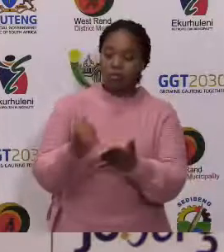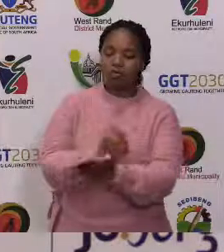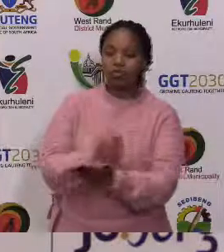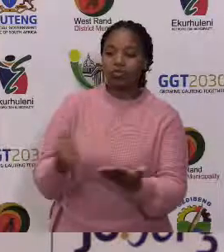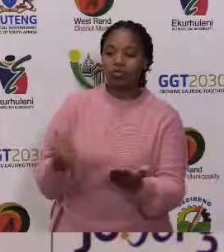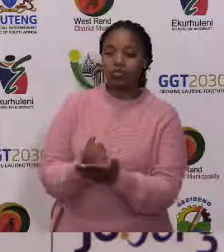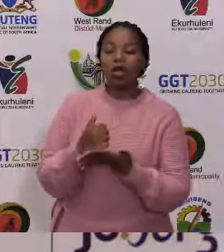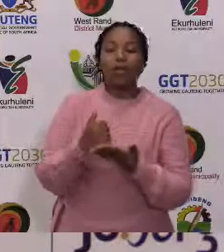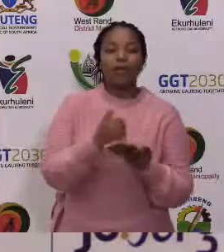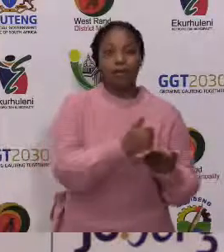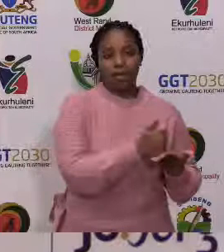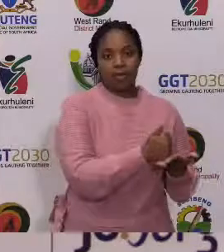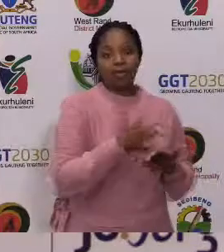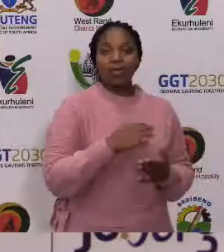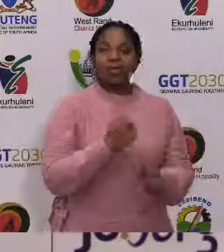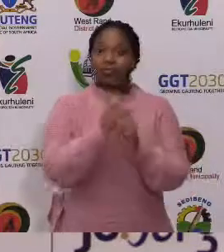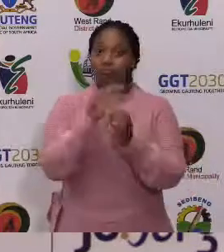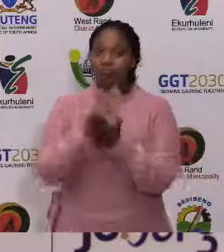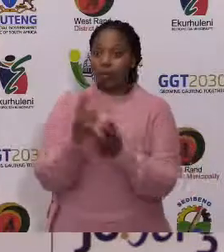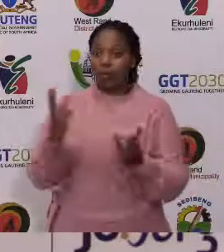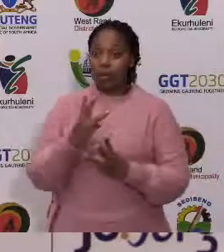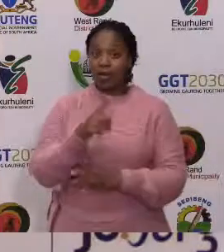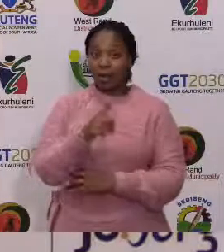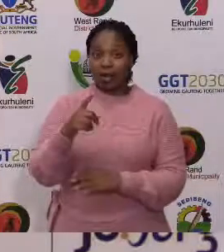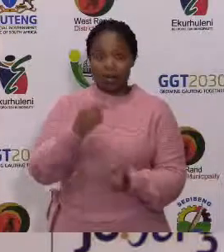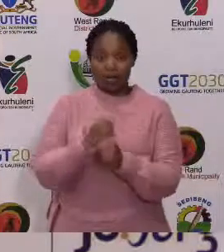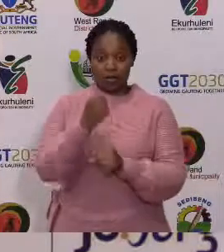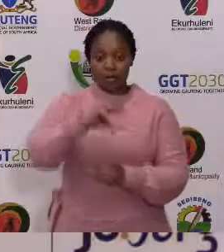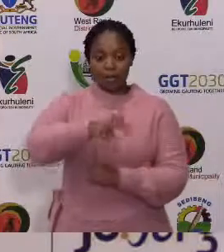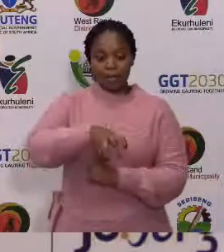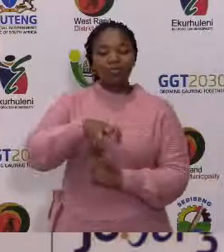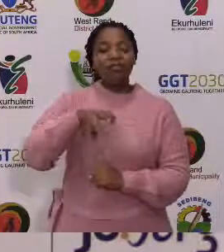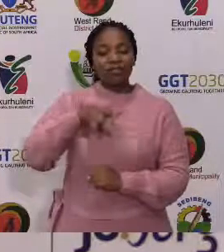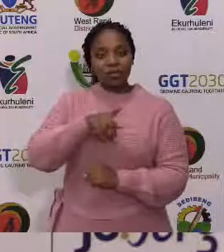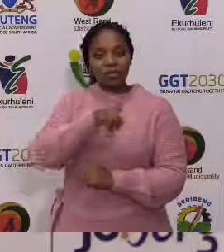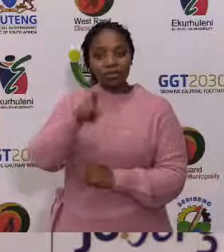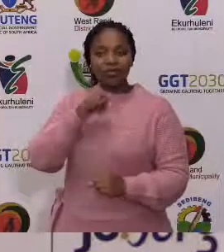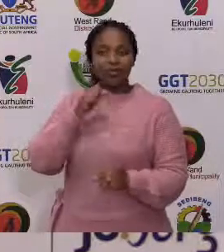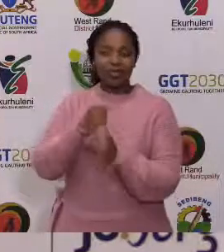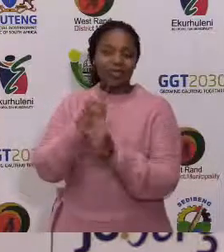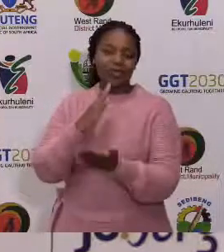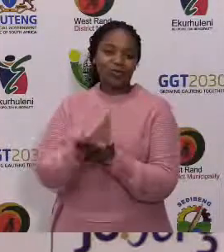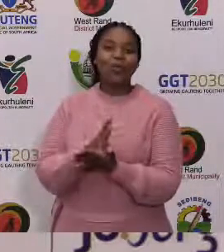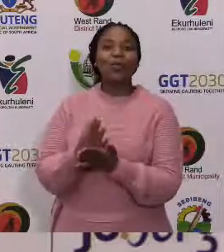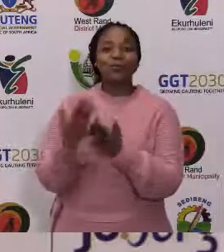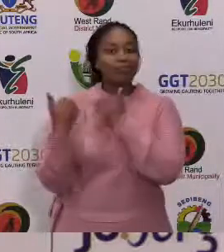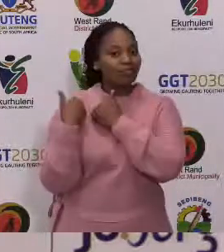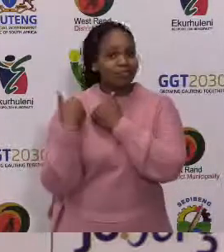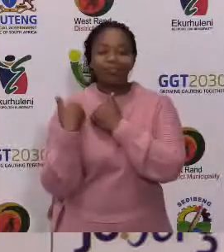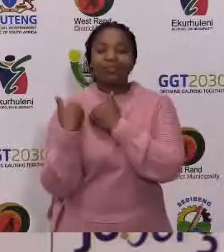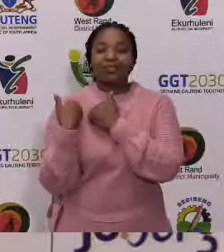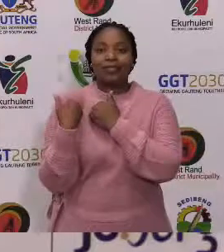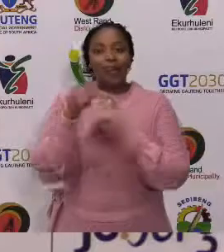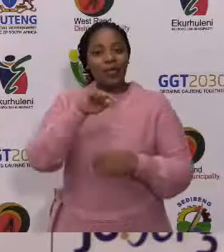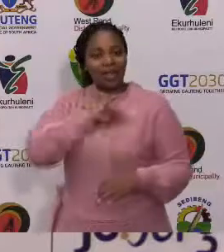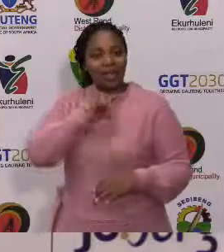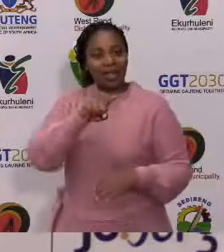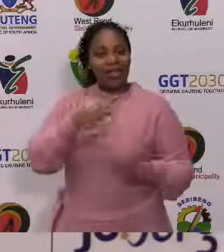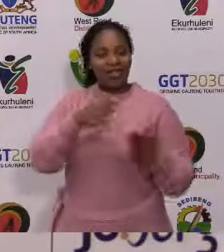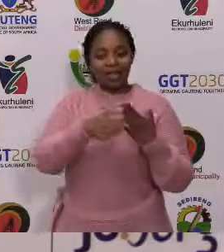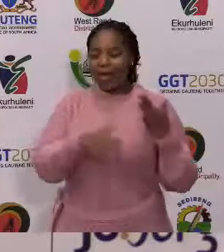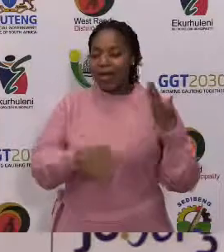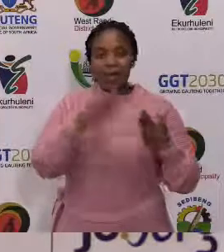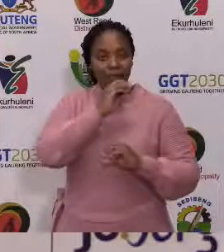of our province that there will be no obstacle. We just want you to be willing. And we want to persuade